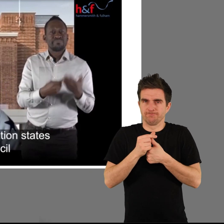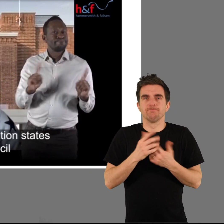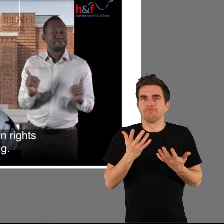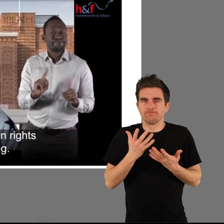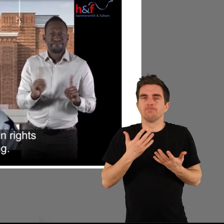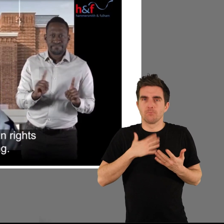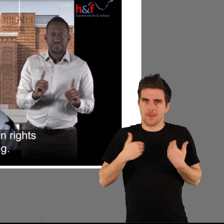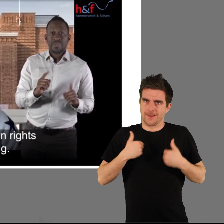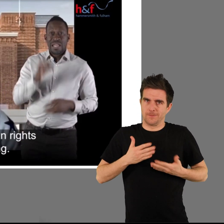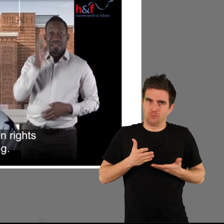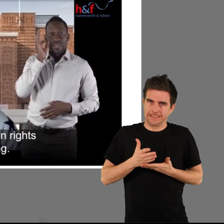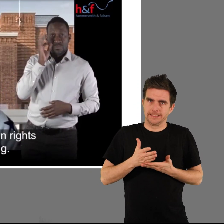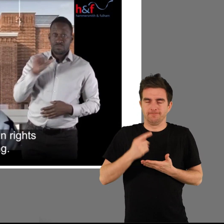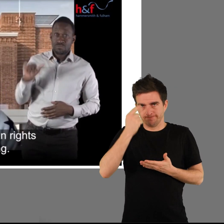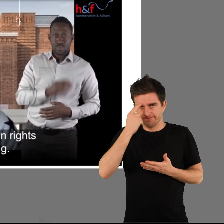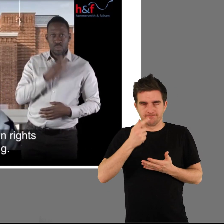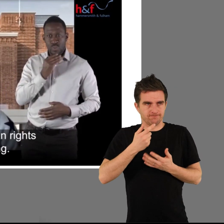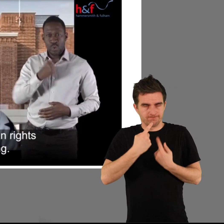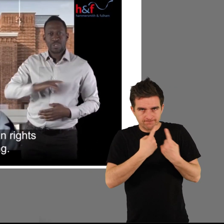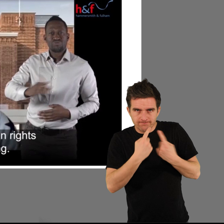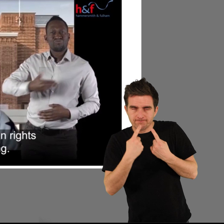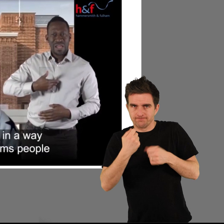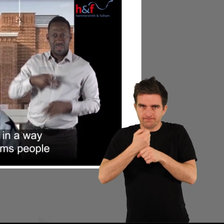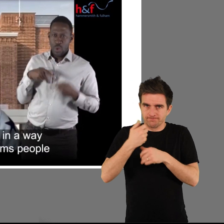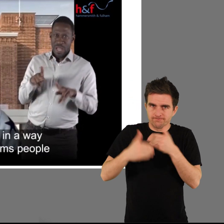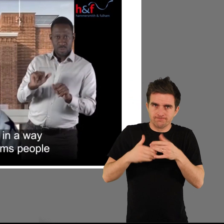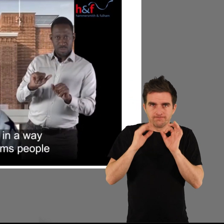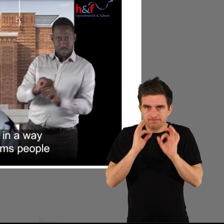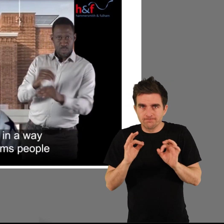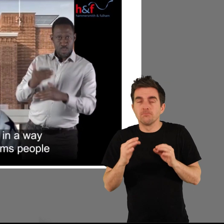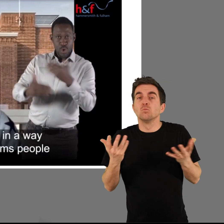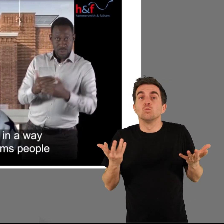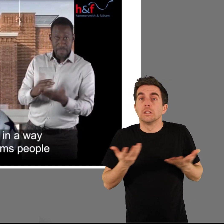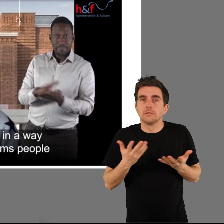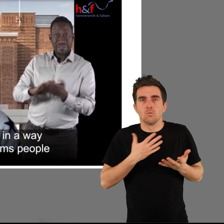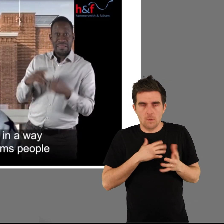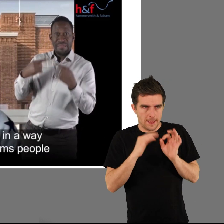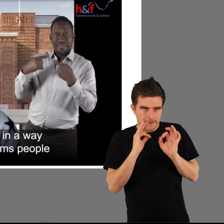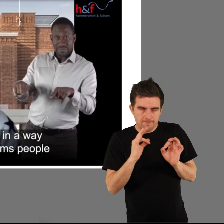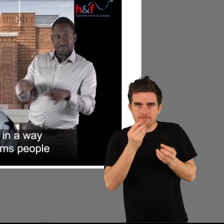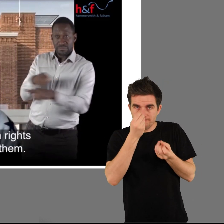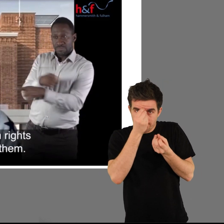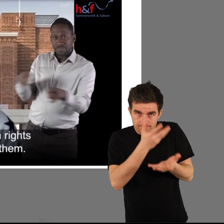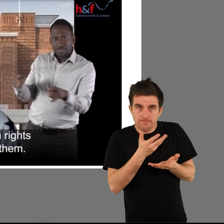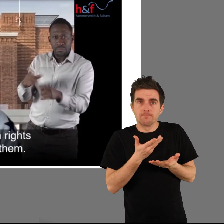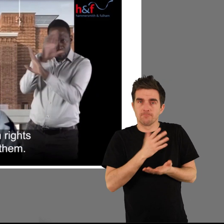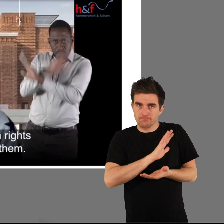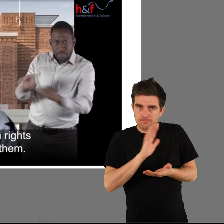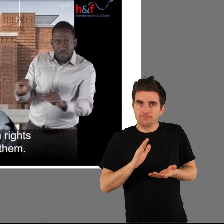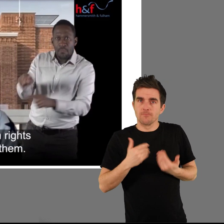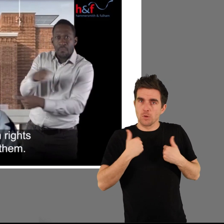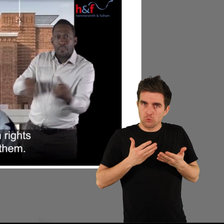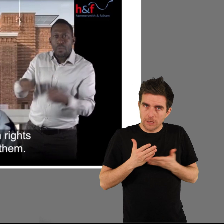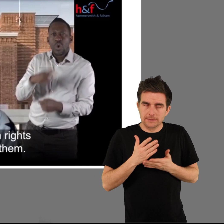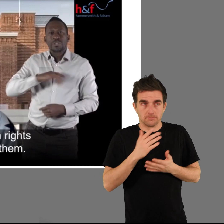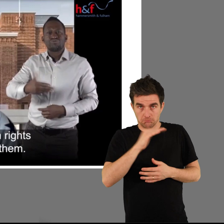that the council should use a human rights way of working. This means working in a way that enables and informs people about their human rights and how